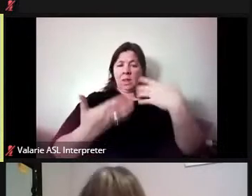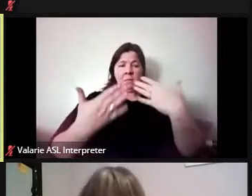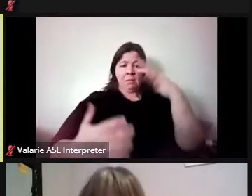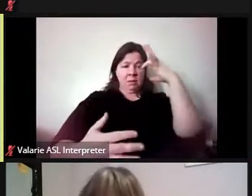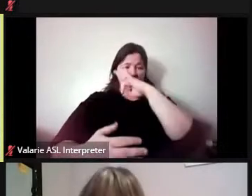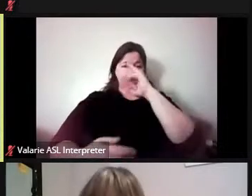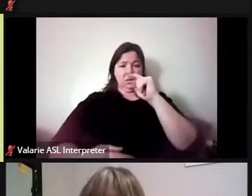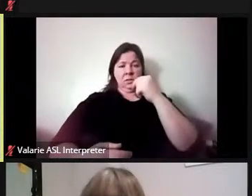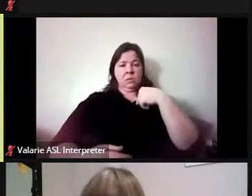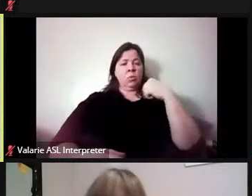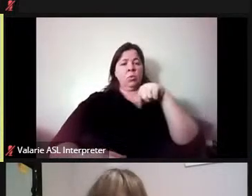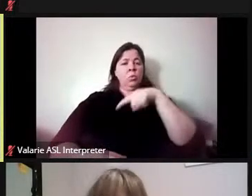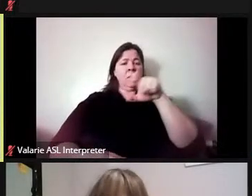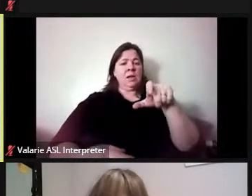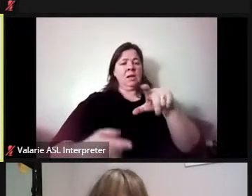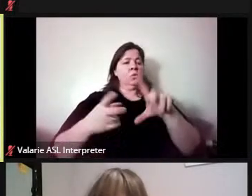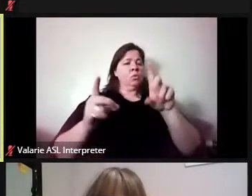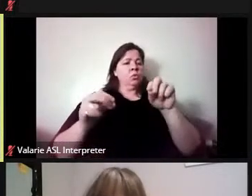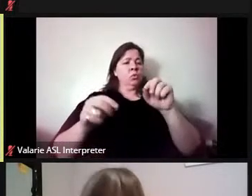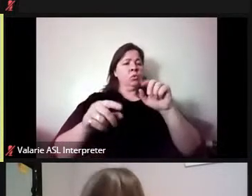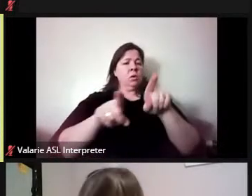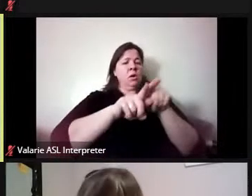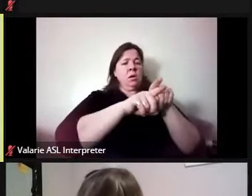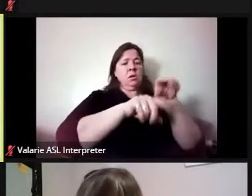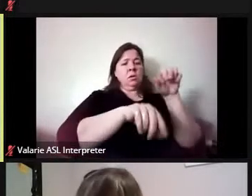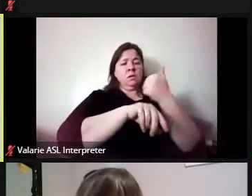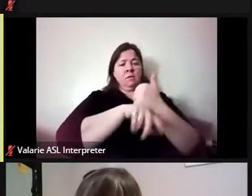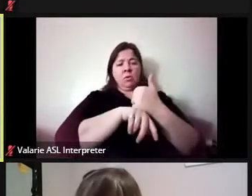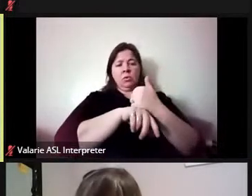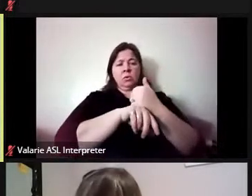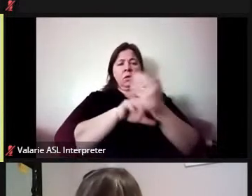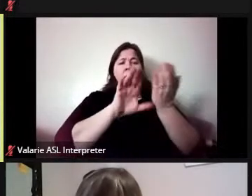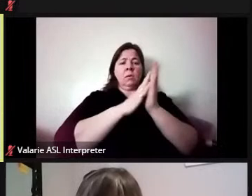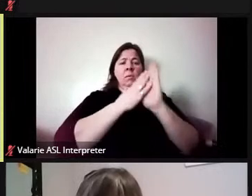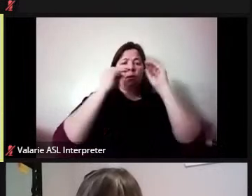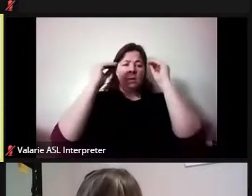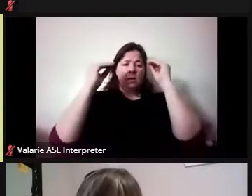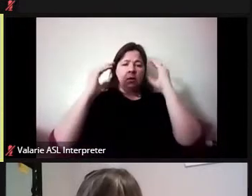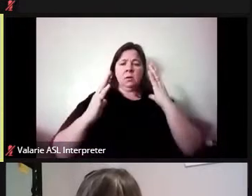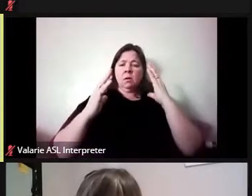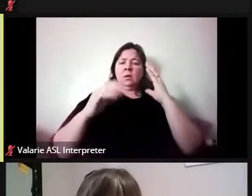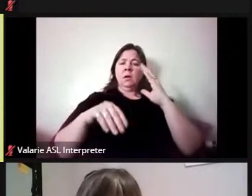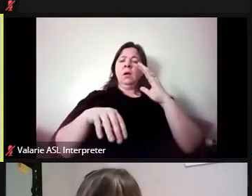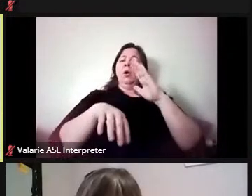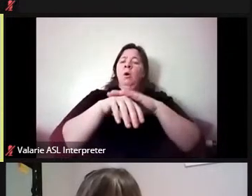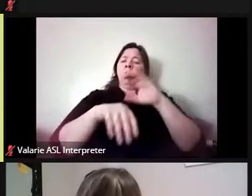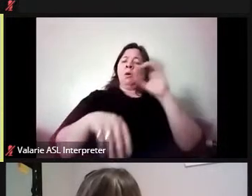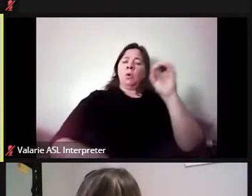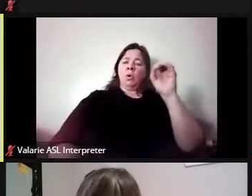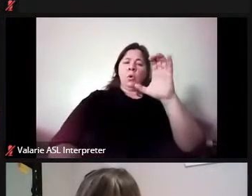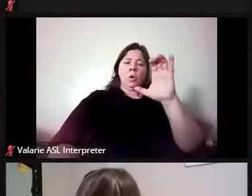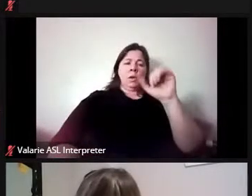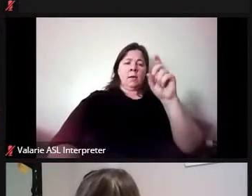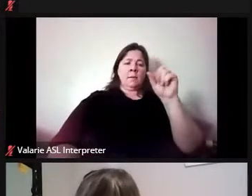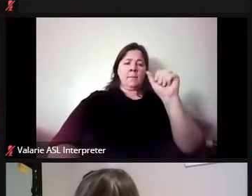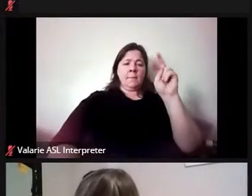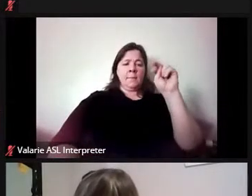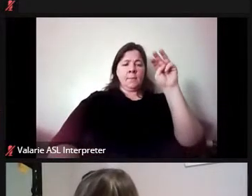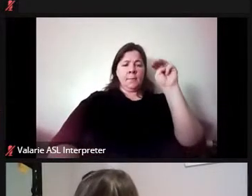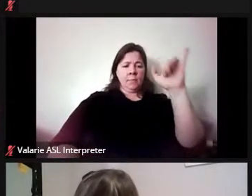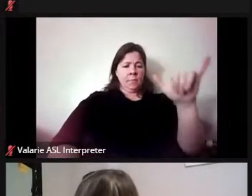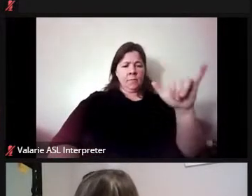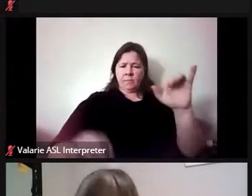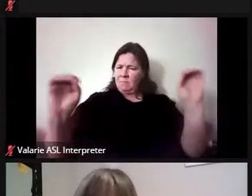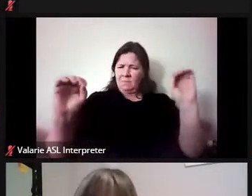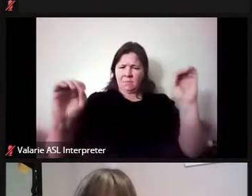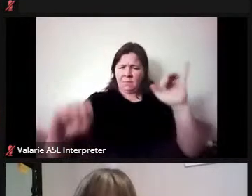do as founders or people that's wanting to become an instructor on the Academy website? No, nothing